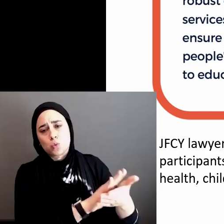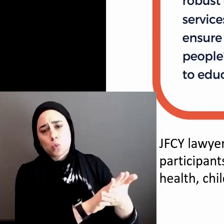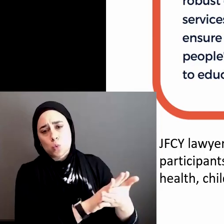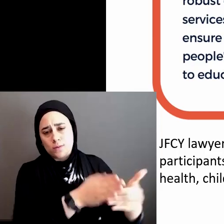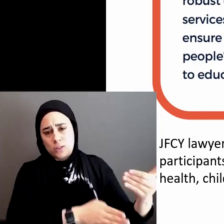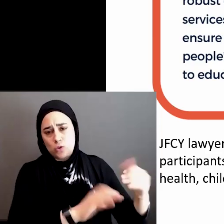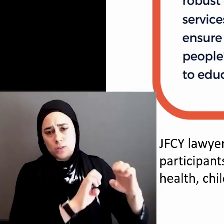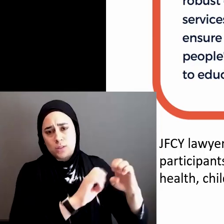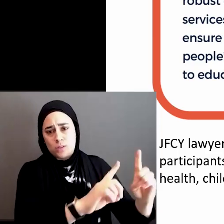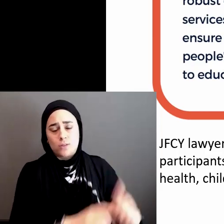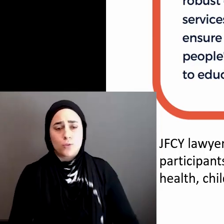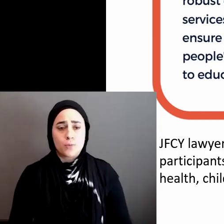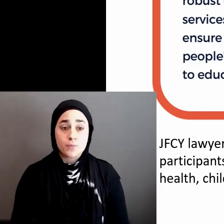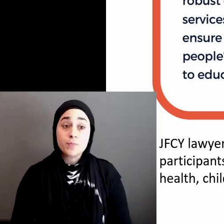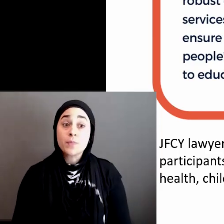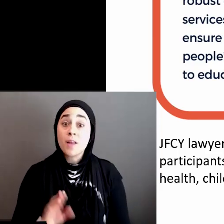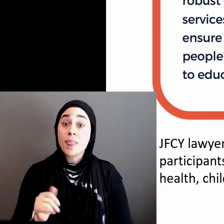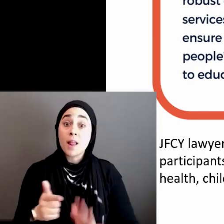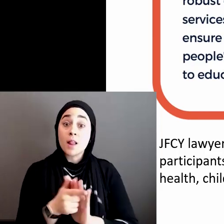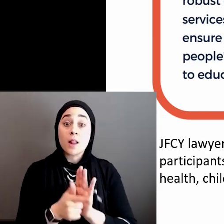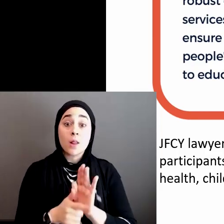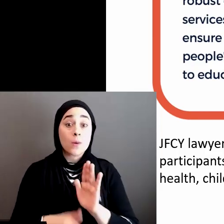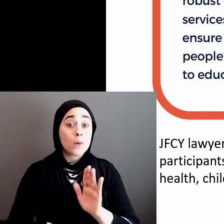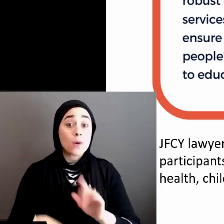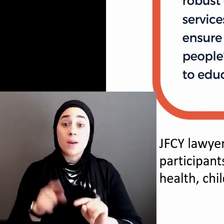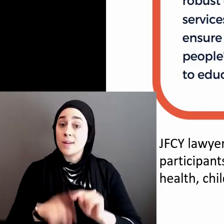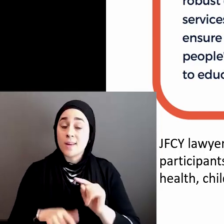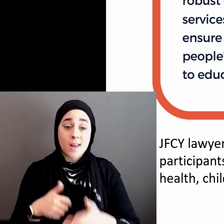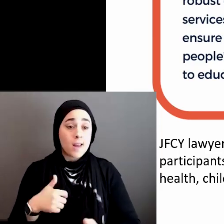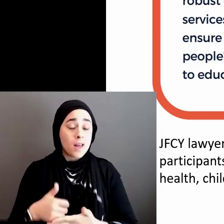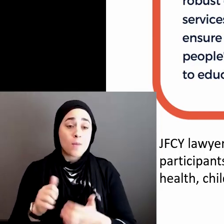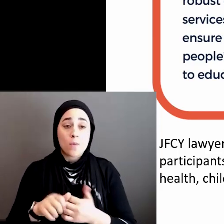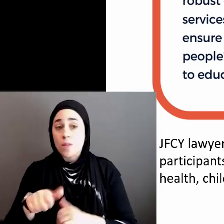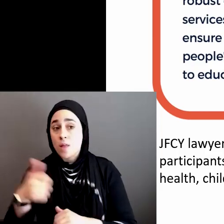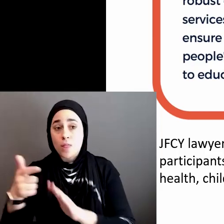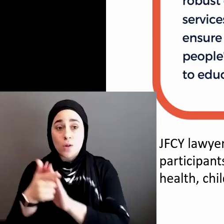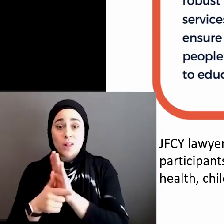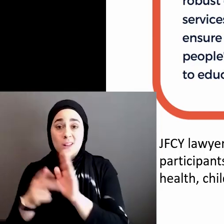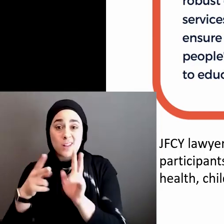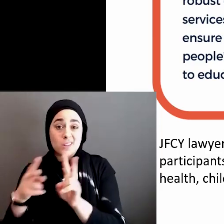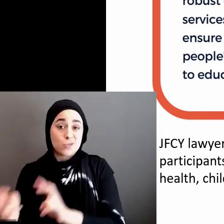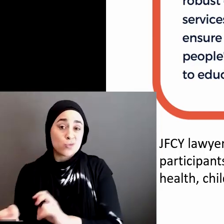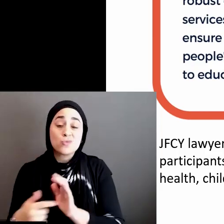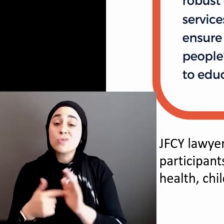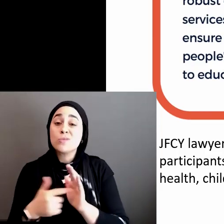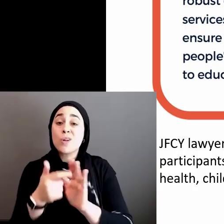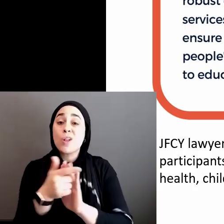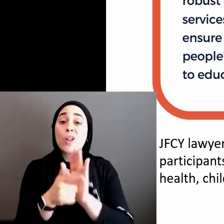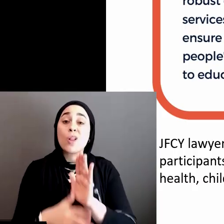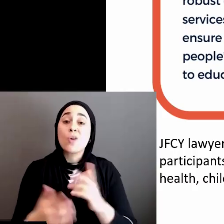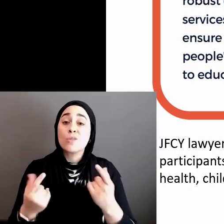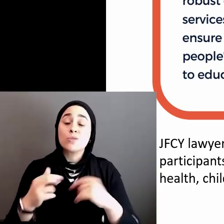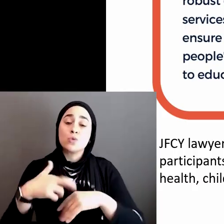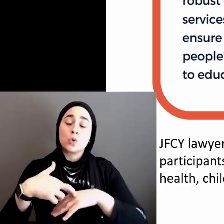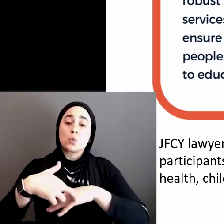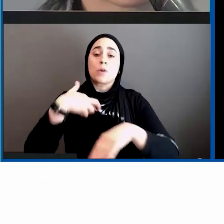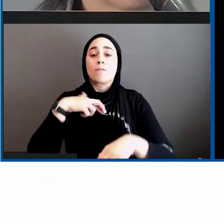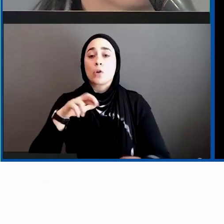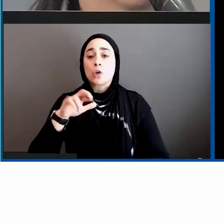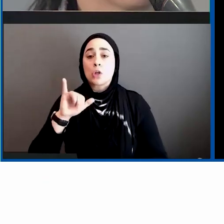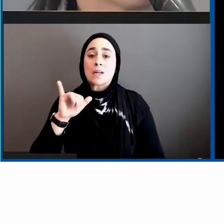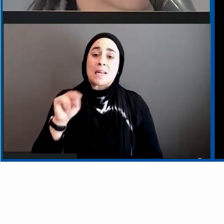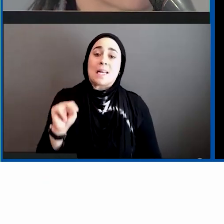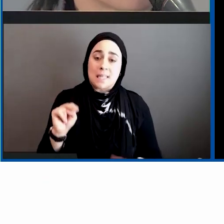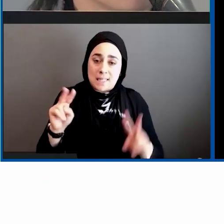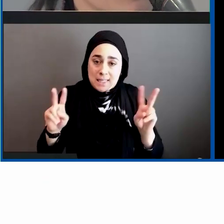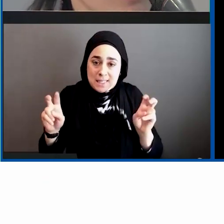That lawyer cannot also assist with all those other legal issues, so sometimes that lawyer will what we call refer in to the clinic. So